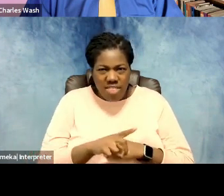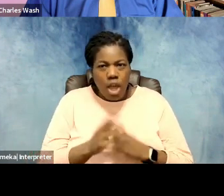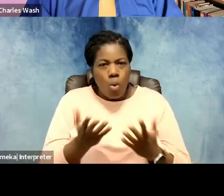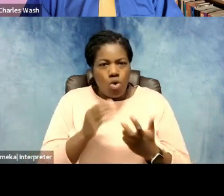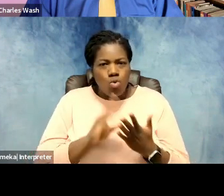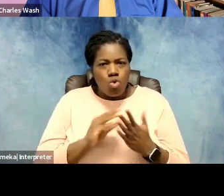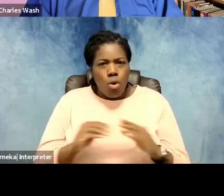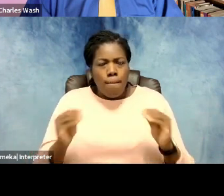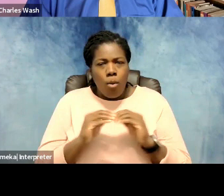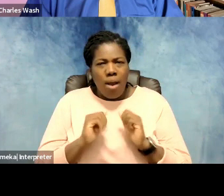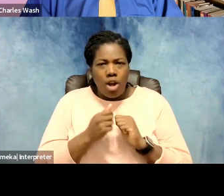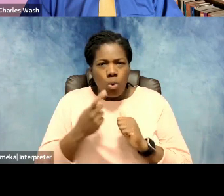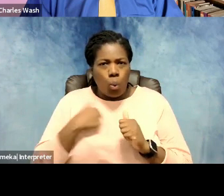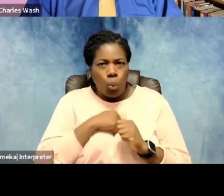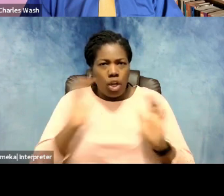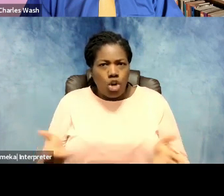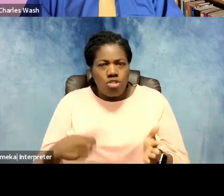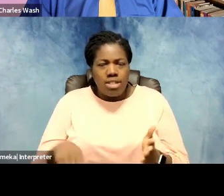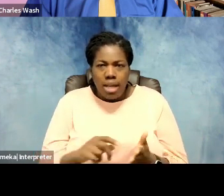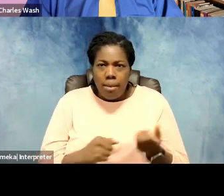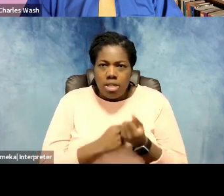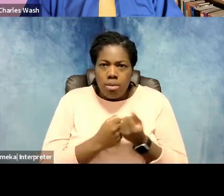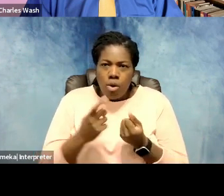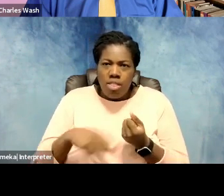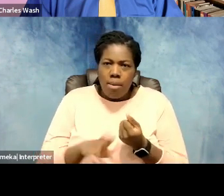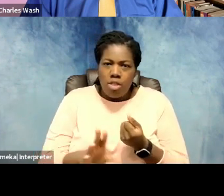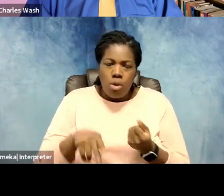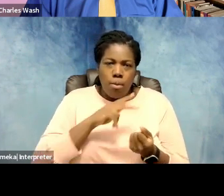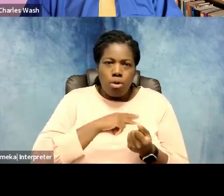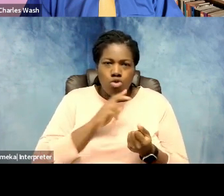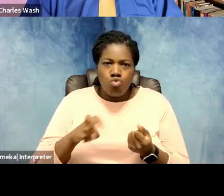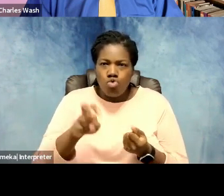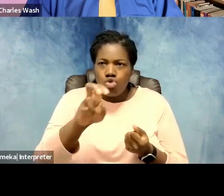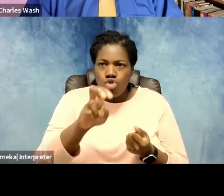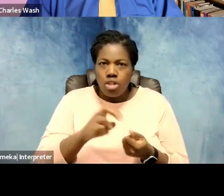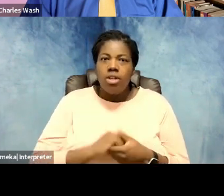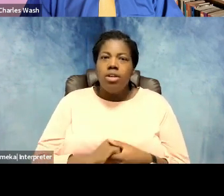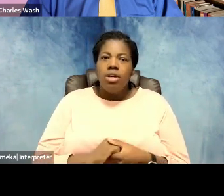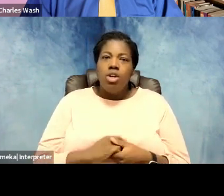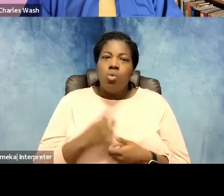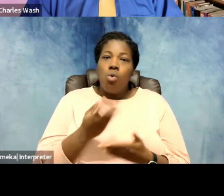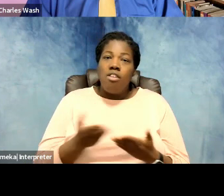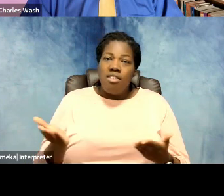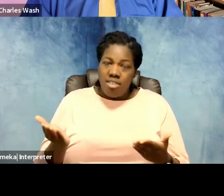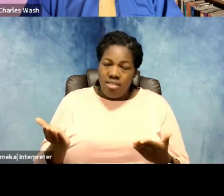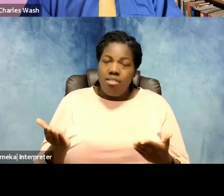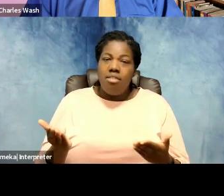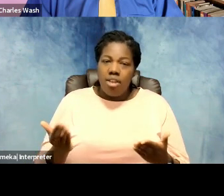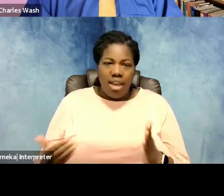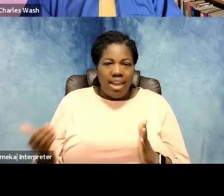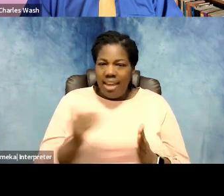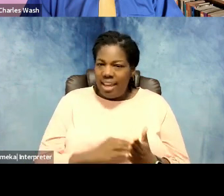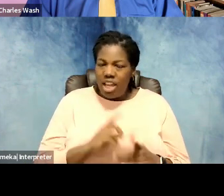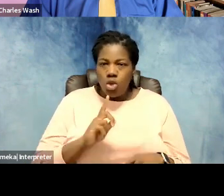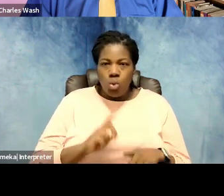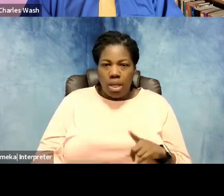learning? And how do we push them and support them in their personal journey? And so it's one of those things where, again, you cannot do